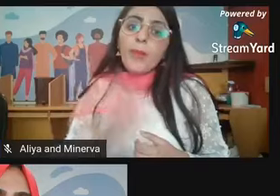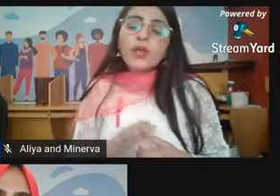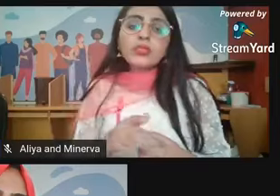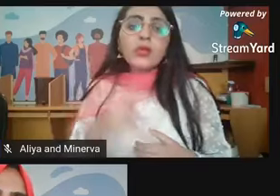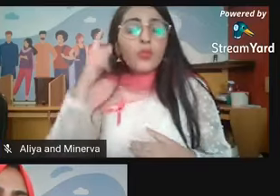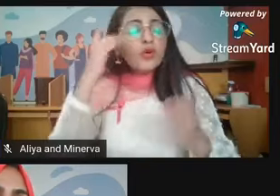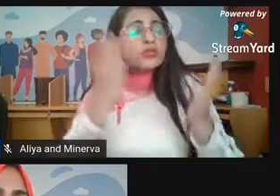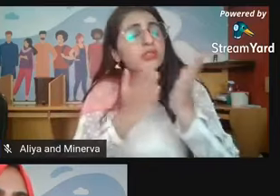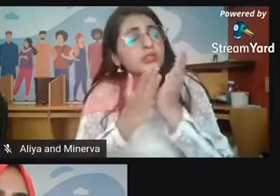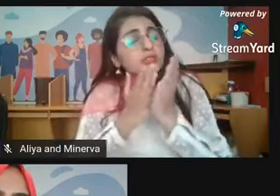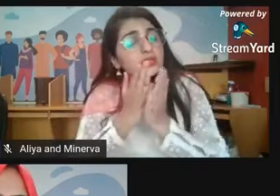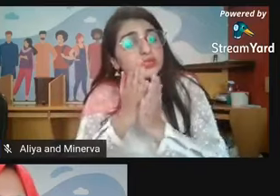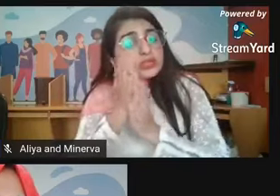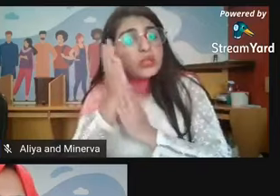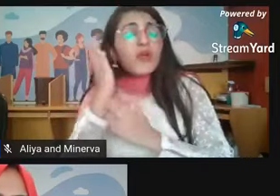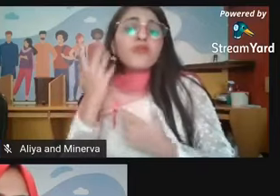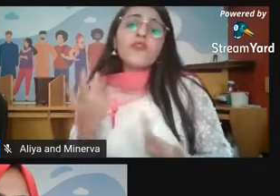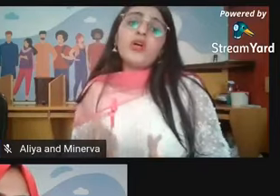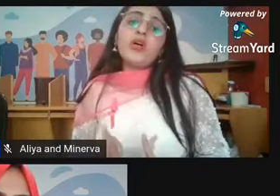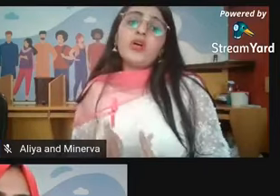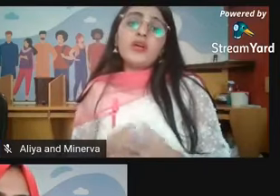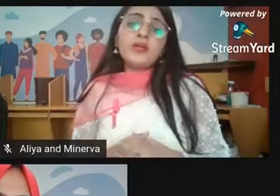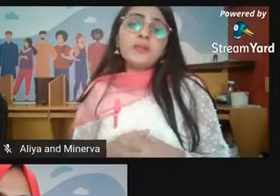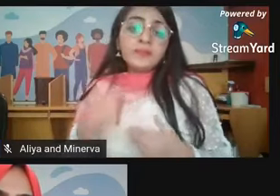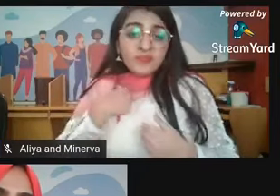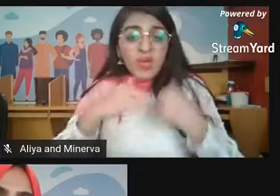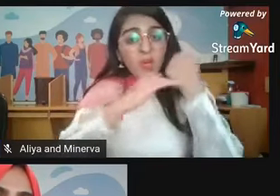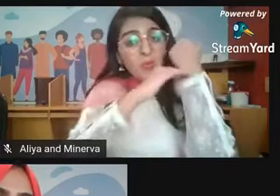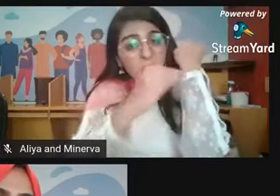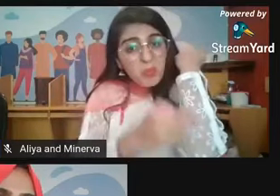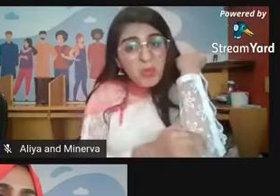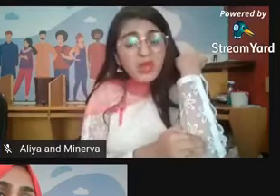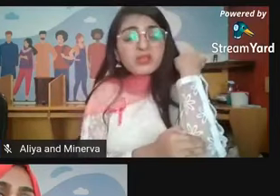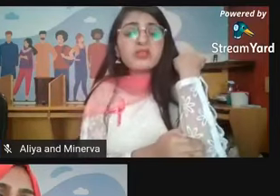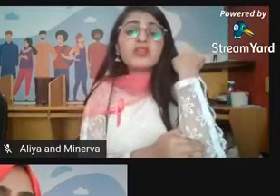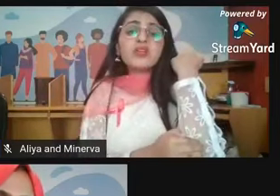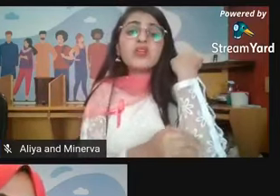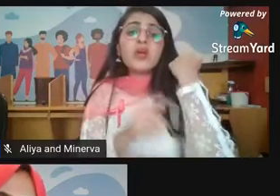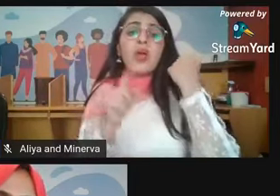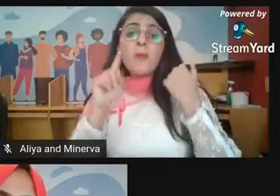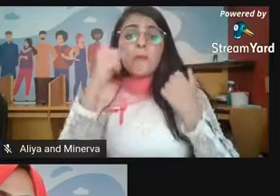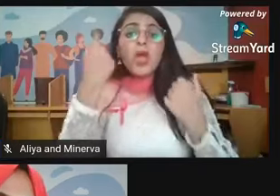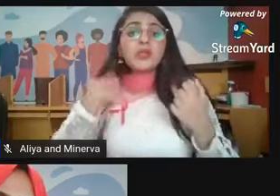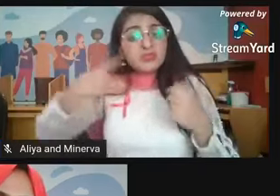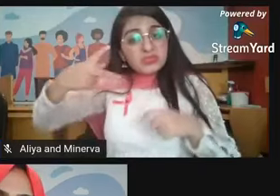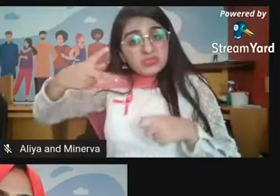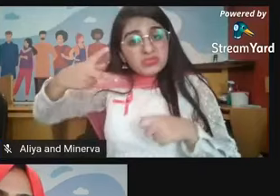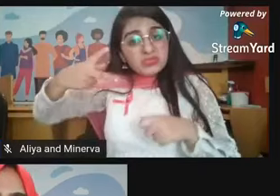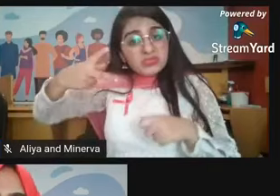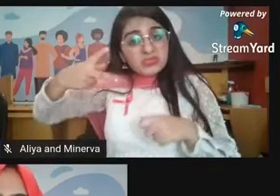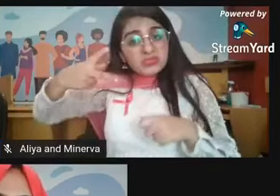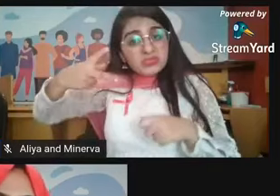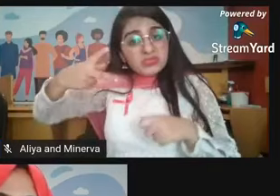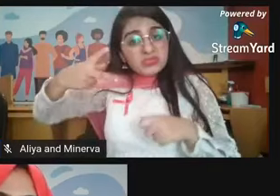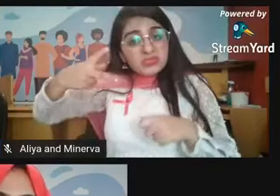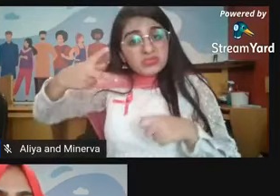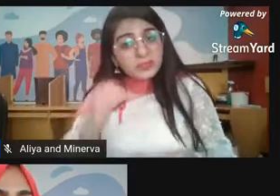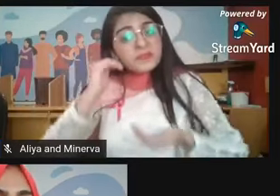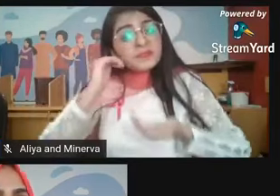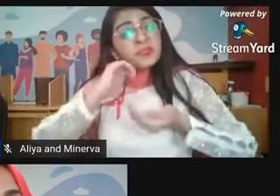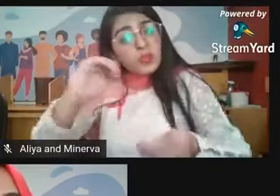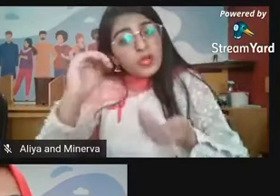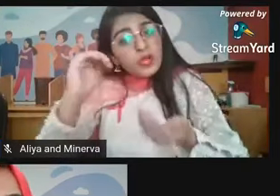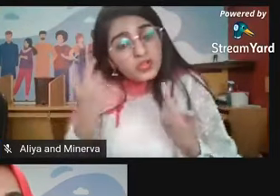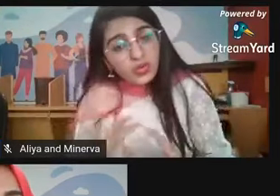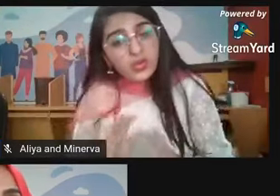very long journey firstly I had to you know because I was pregnant so I had to go for c-section first I had to deliver